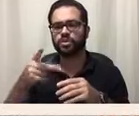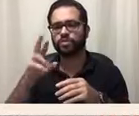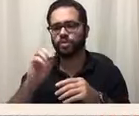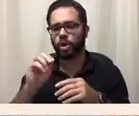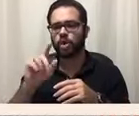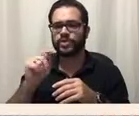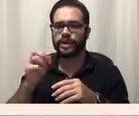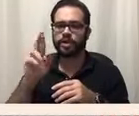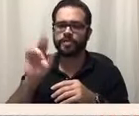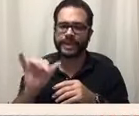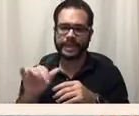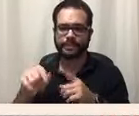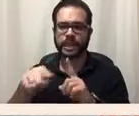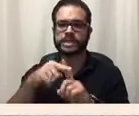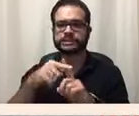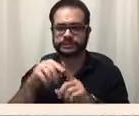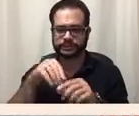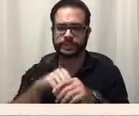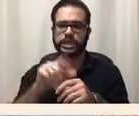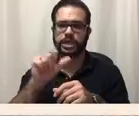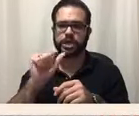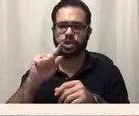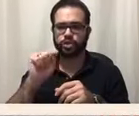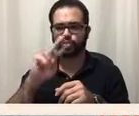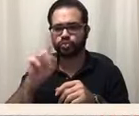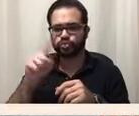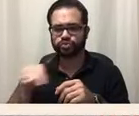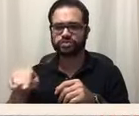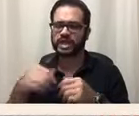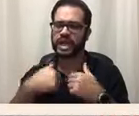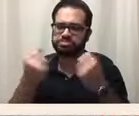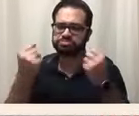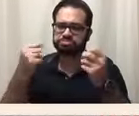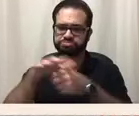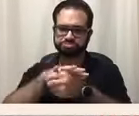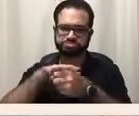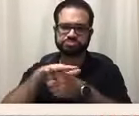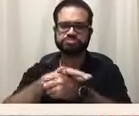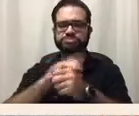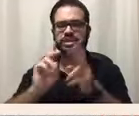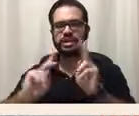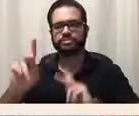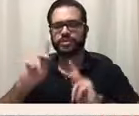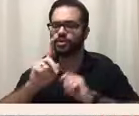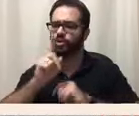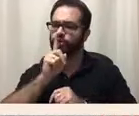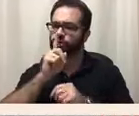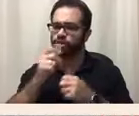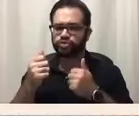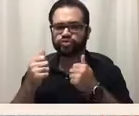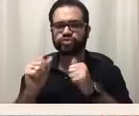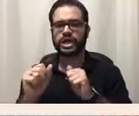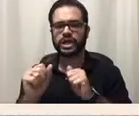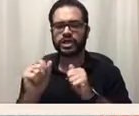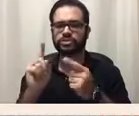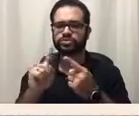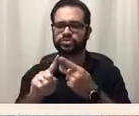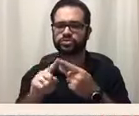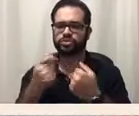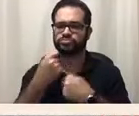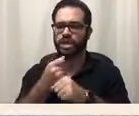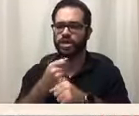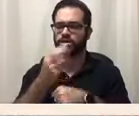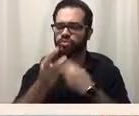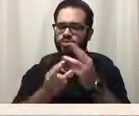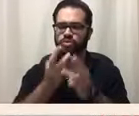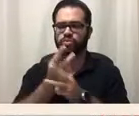and there are so many more, all in these surrounding areas, people who are really trying to make the world a better place a little